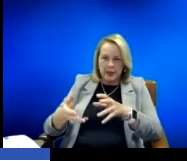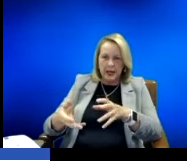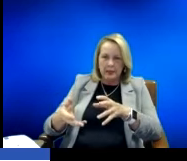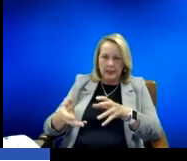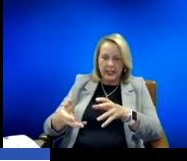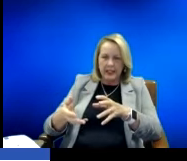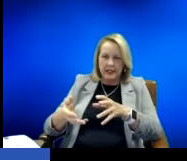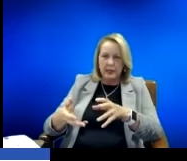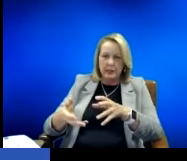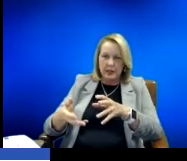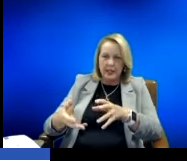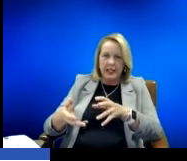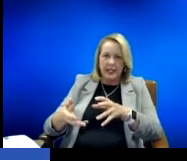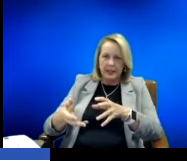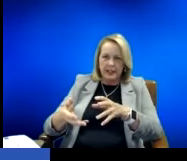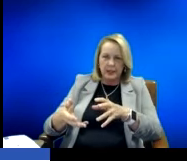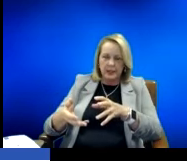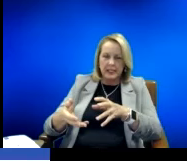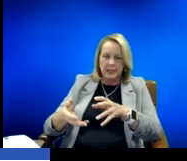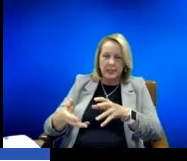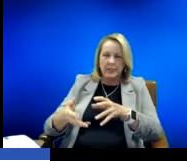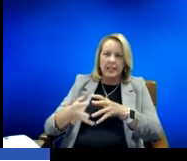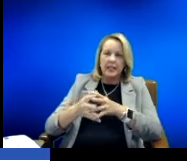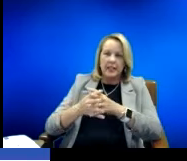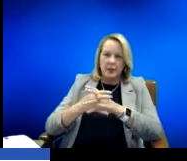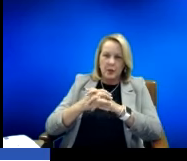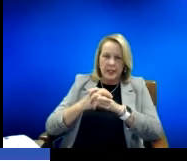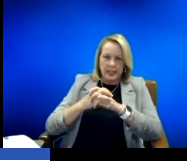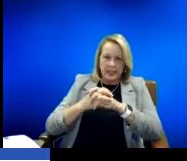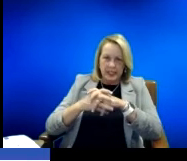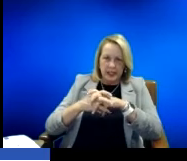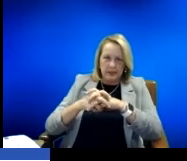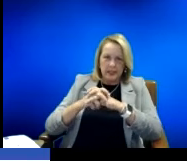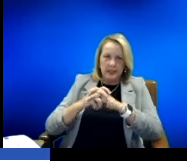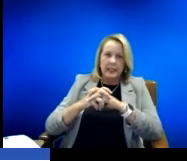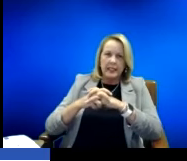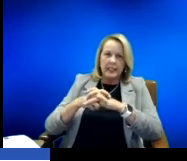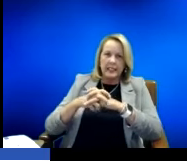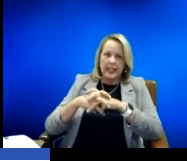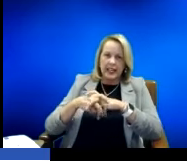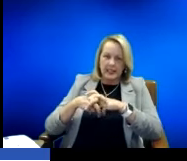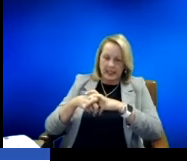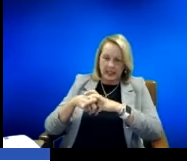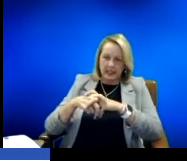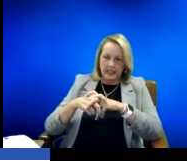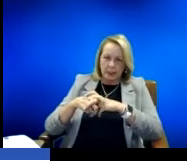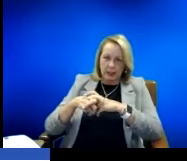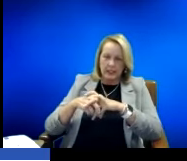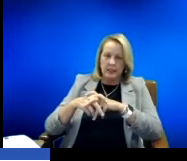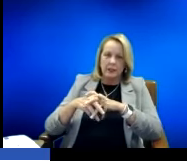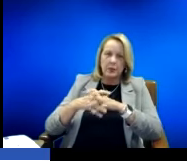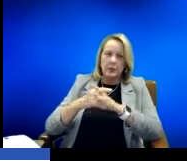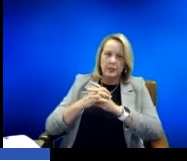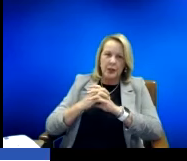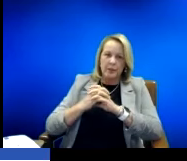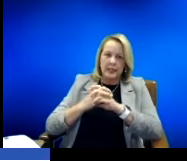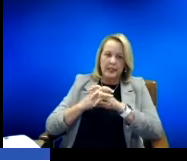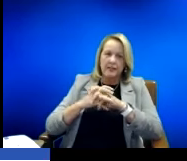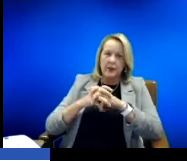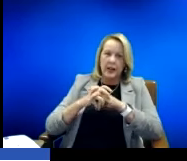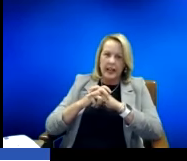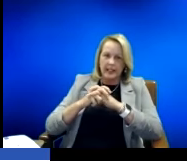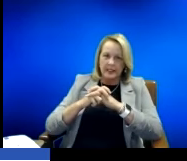from your ABLE account, they will not count it as a resource. The one exception is housing expense. If you